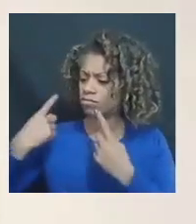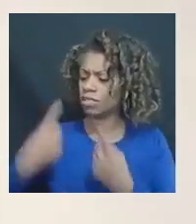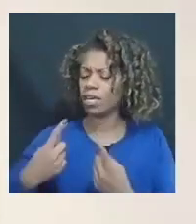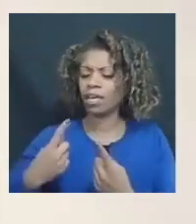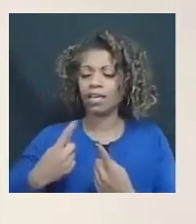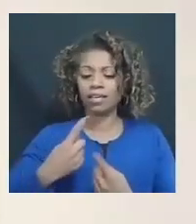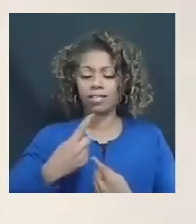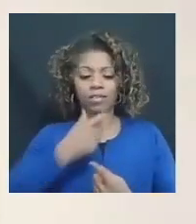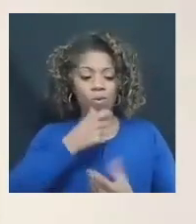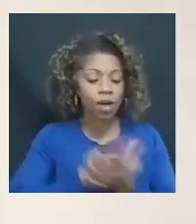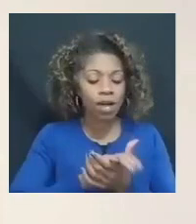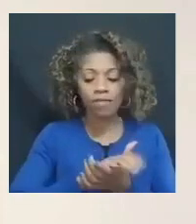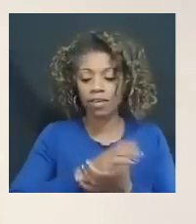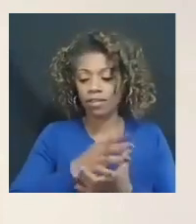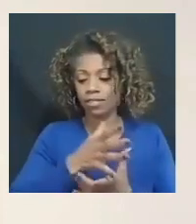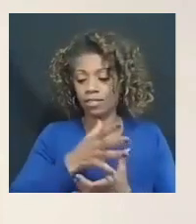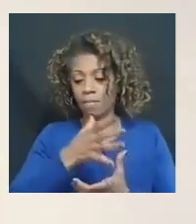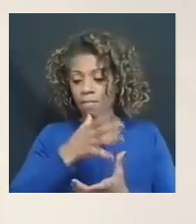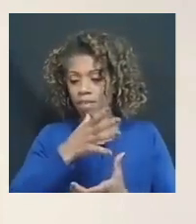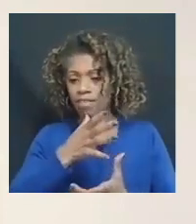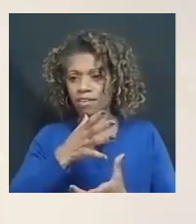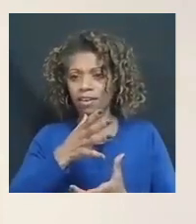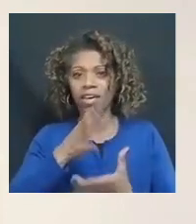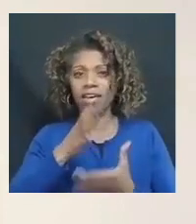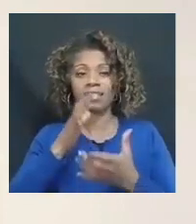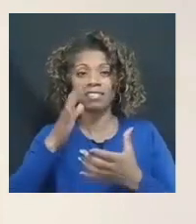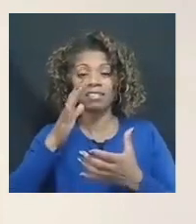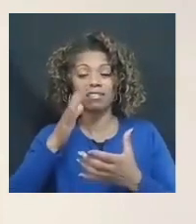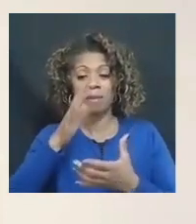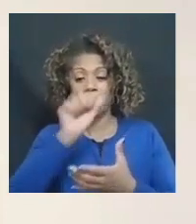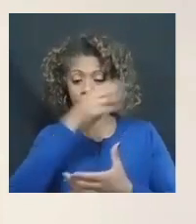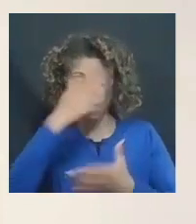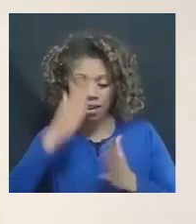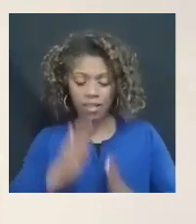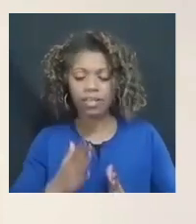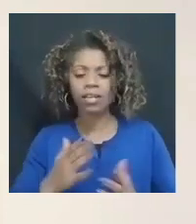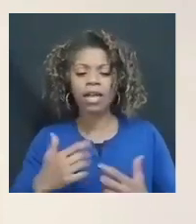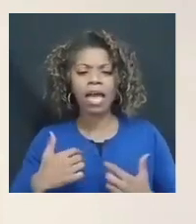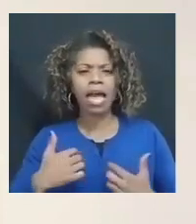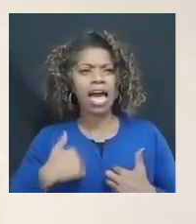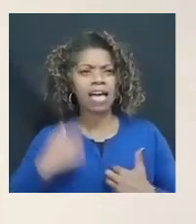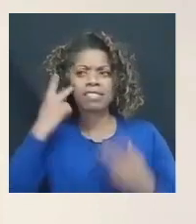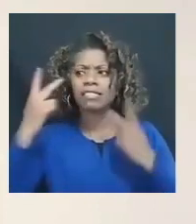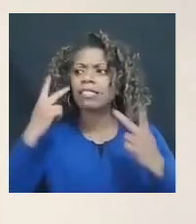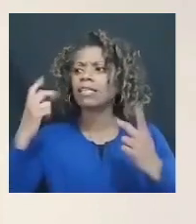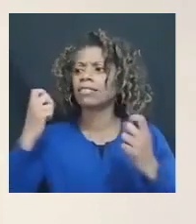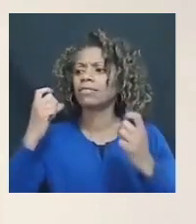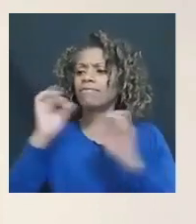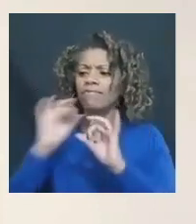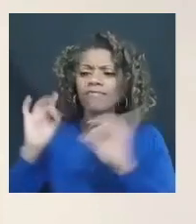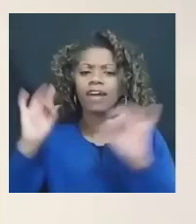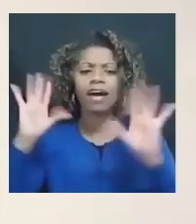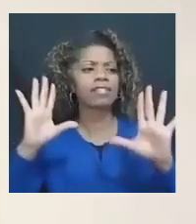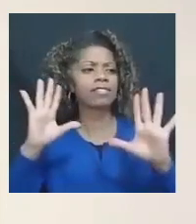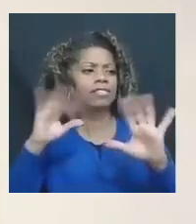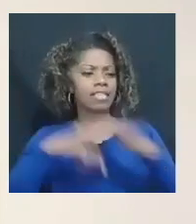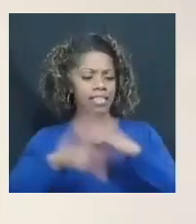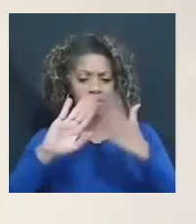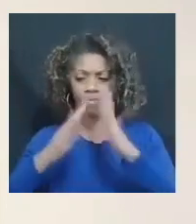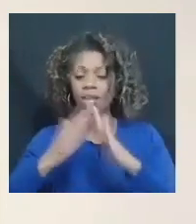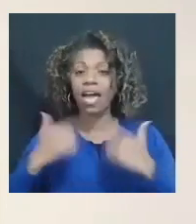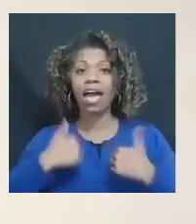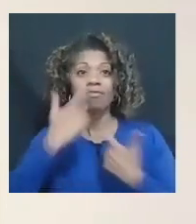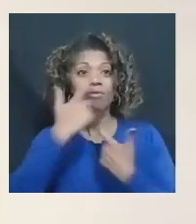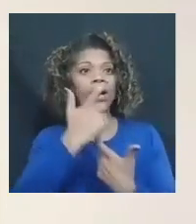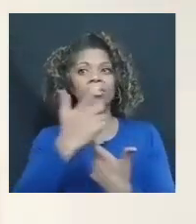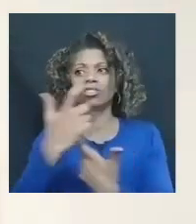and as a human, I've hurt for the people who have been savaged by violence in the communities they've called home. I've watched as local businesses